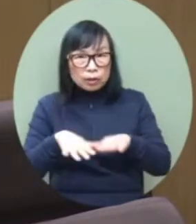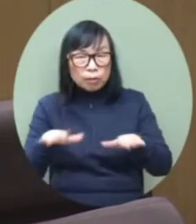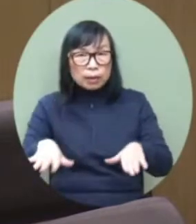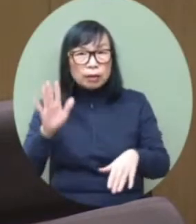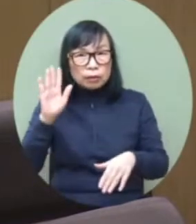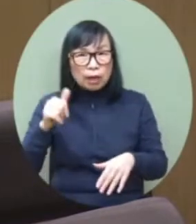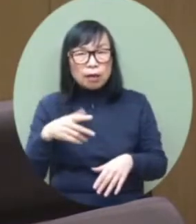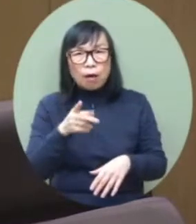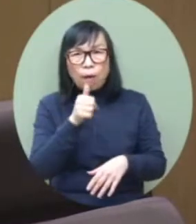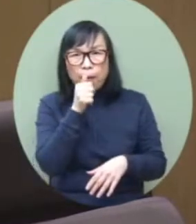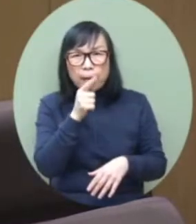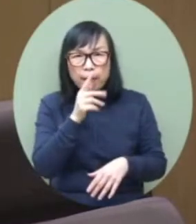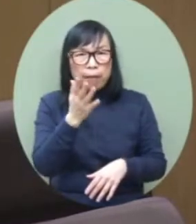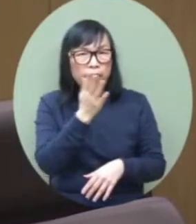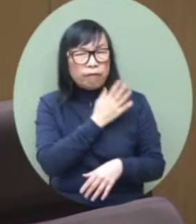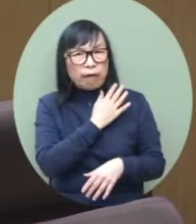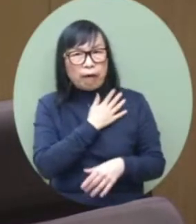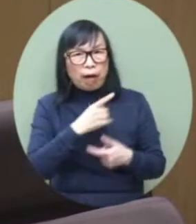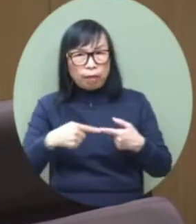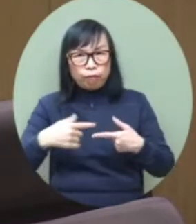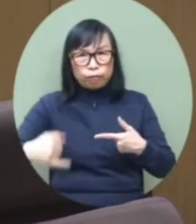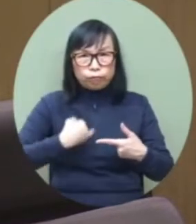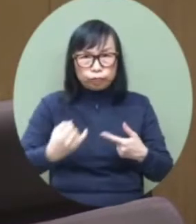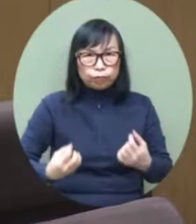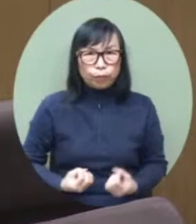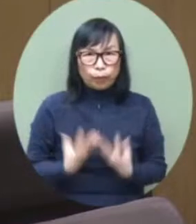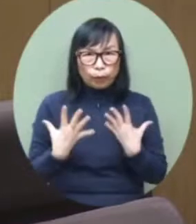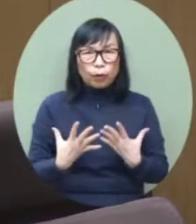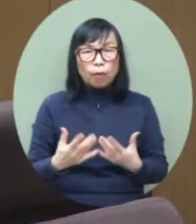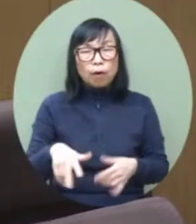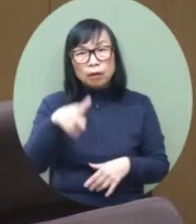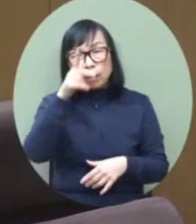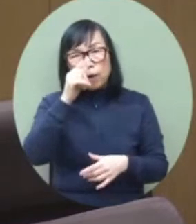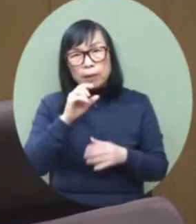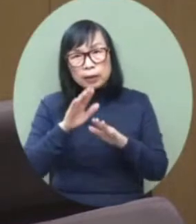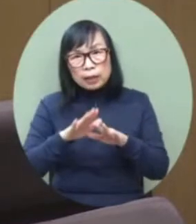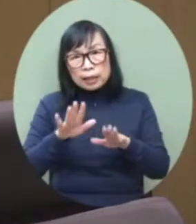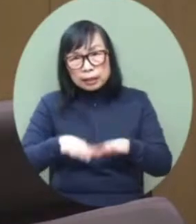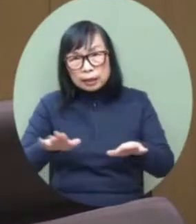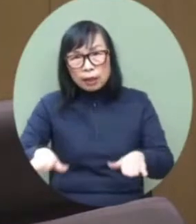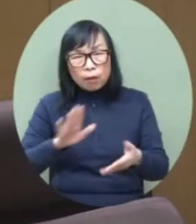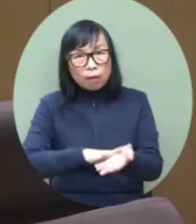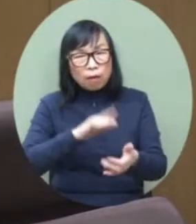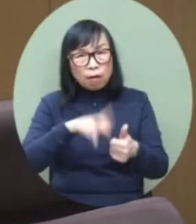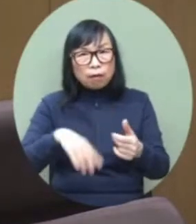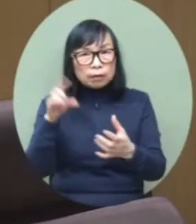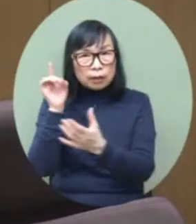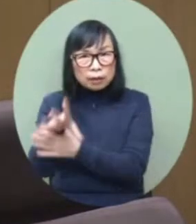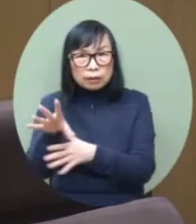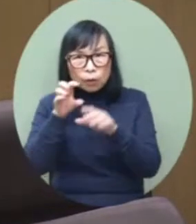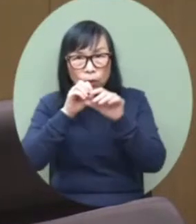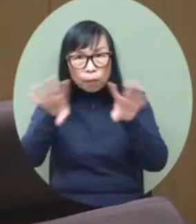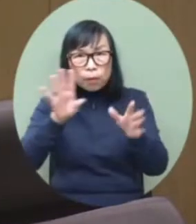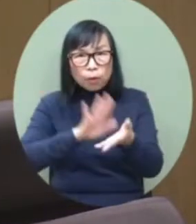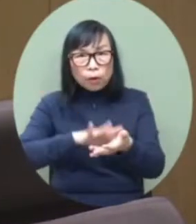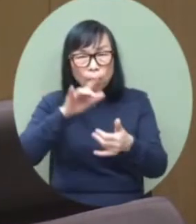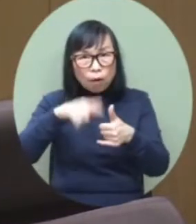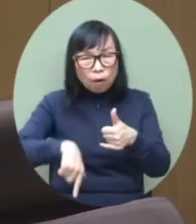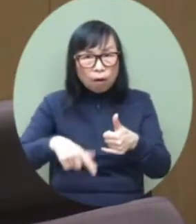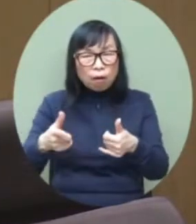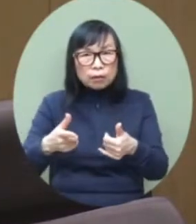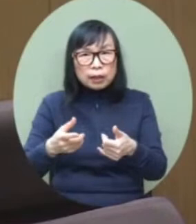3-year-olds can take shots now. Parents are worried about side effects. So will